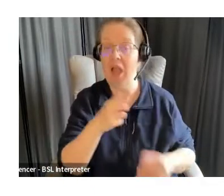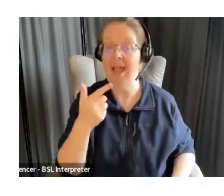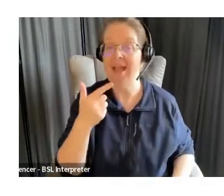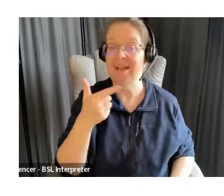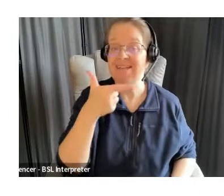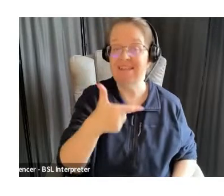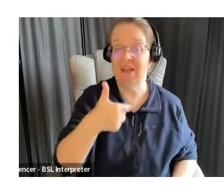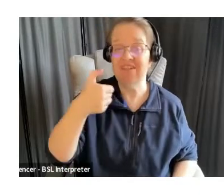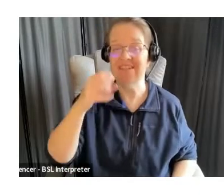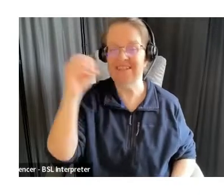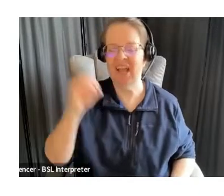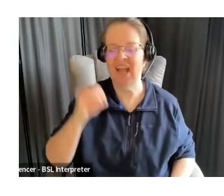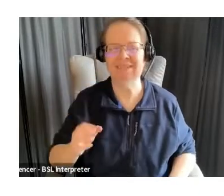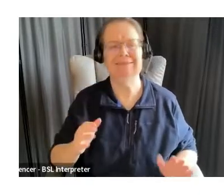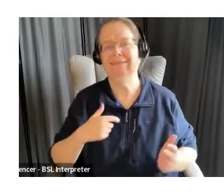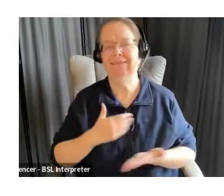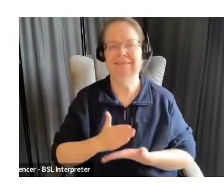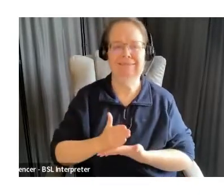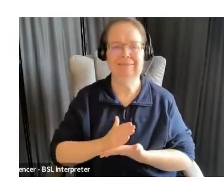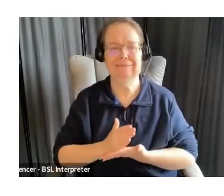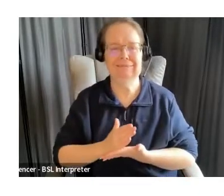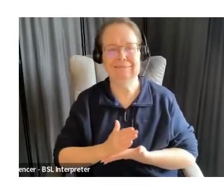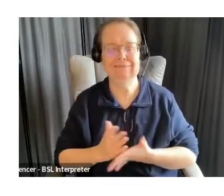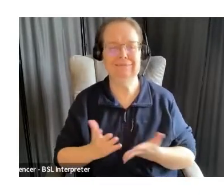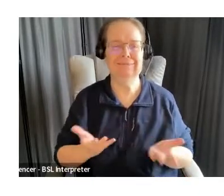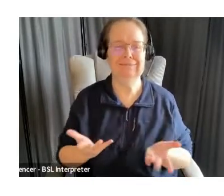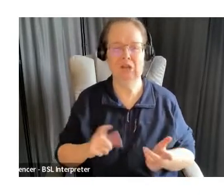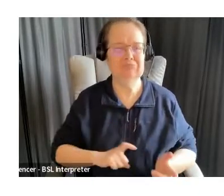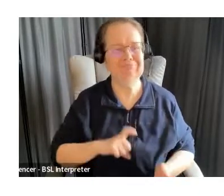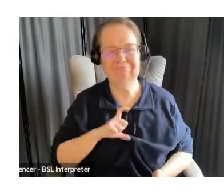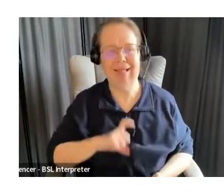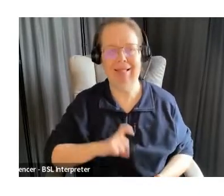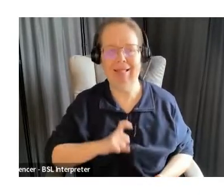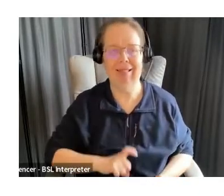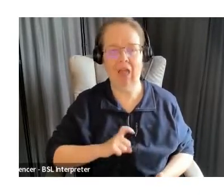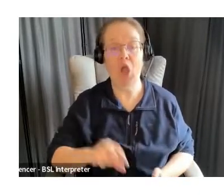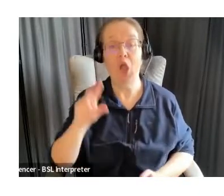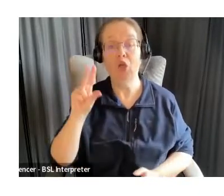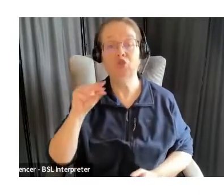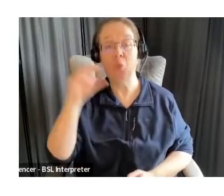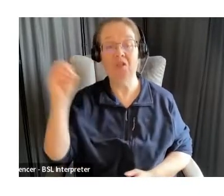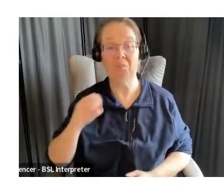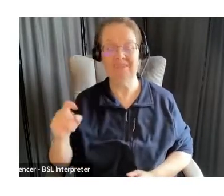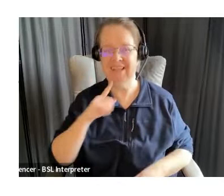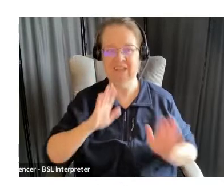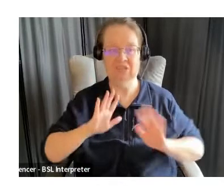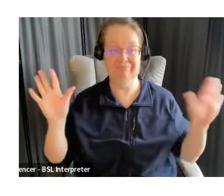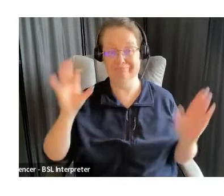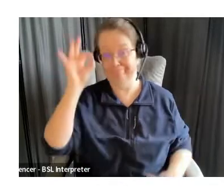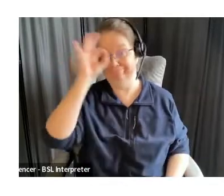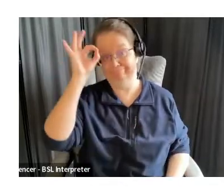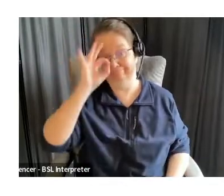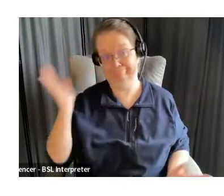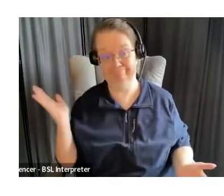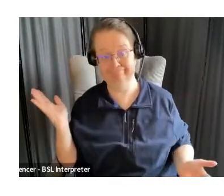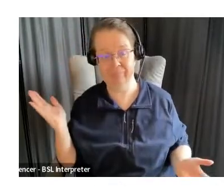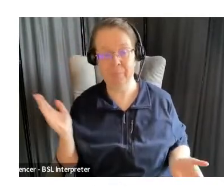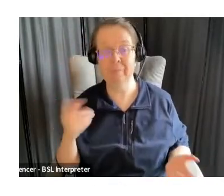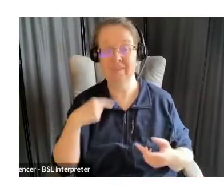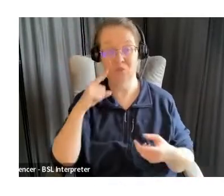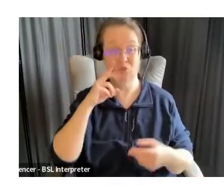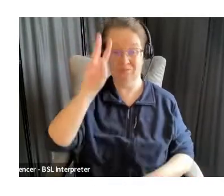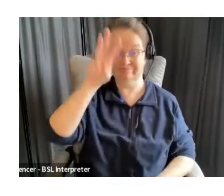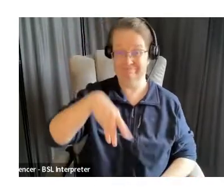76% are saying not very confident, not sure, and 12% not a clue. So really, if we look at